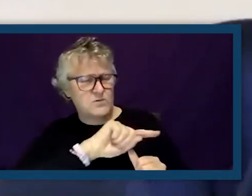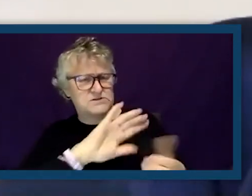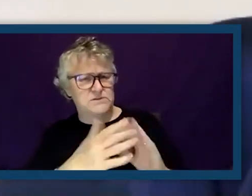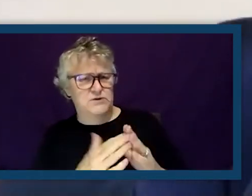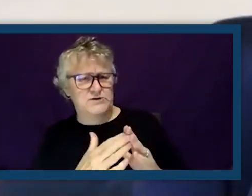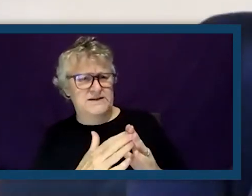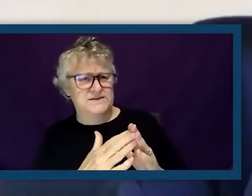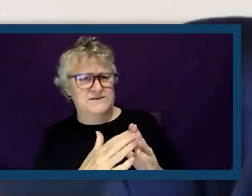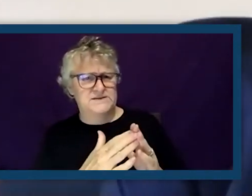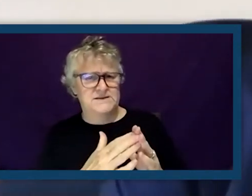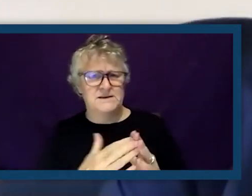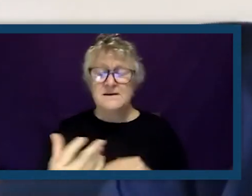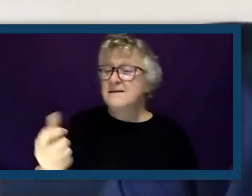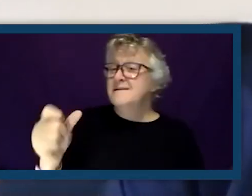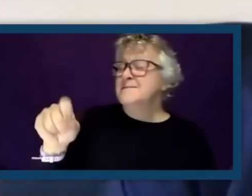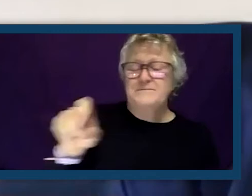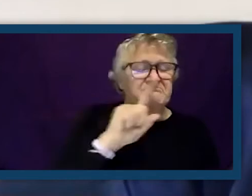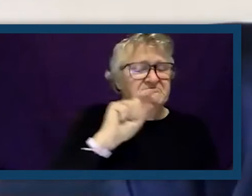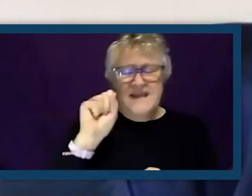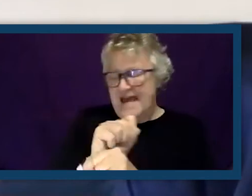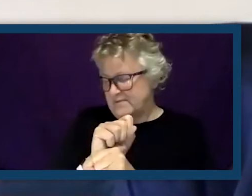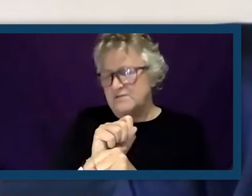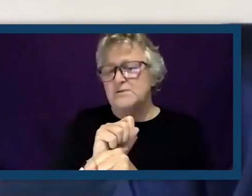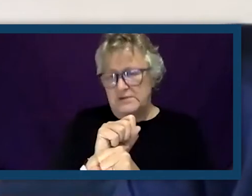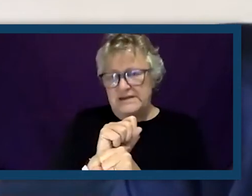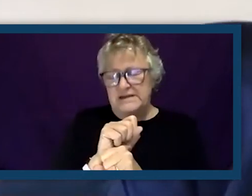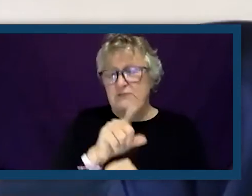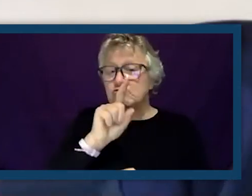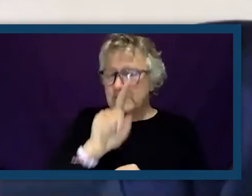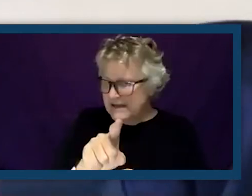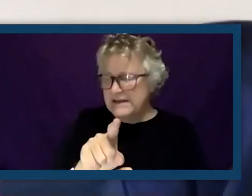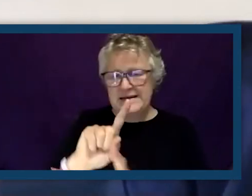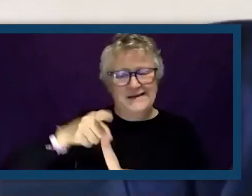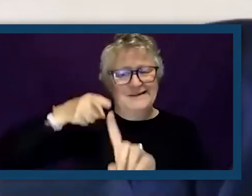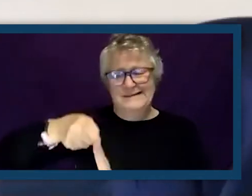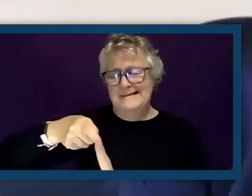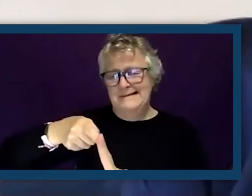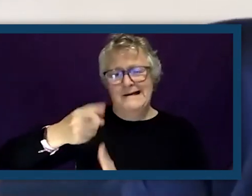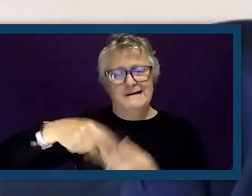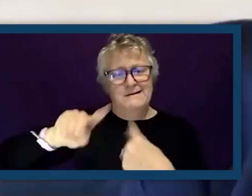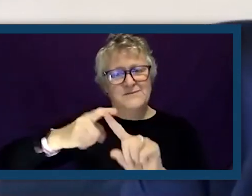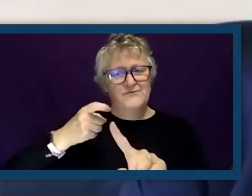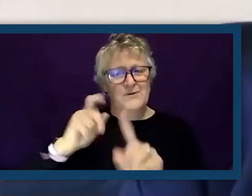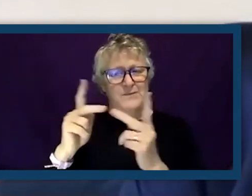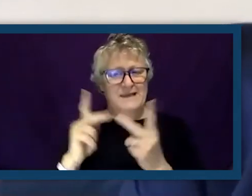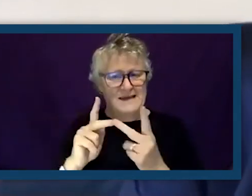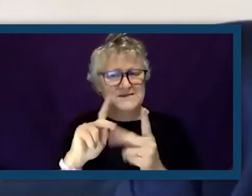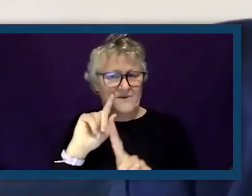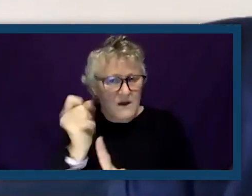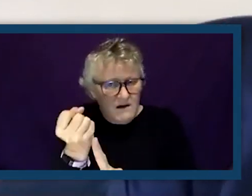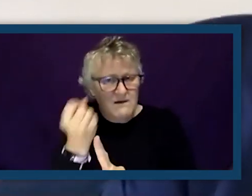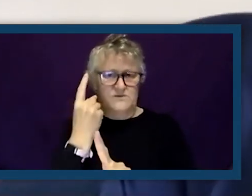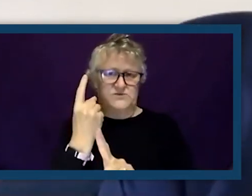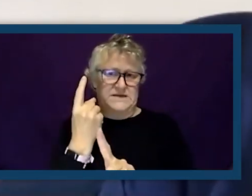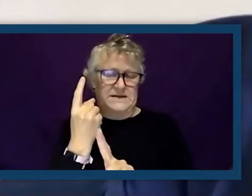Yeah, absolutely. I mean, I think it really does come from a place of understanding. We are in a place where